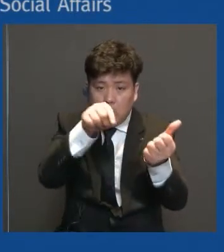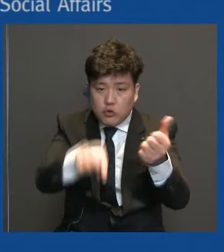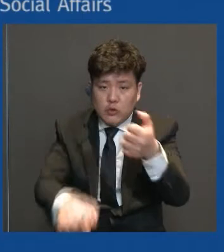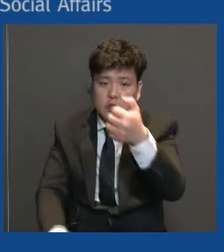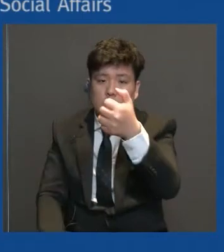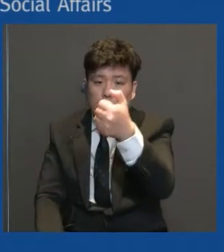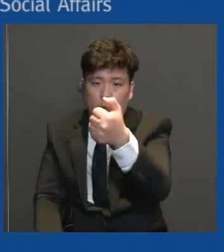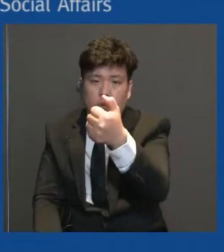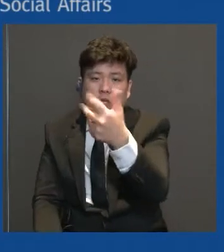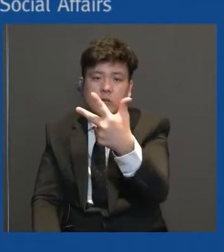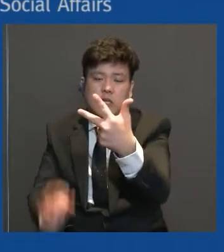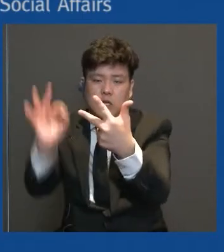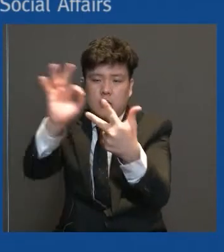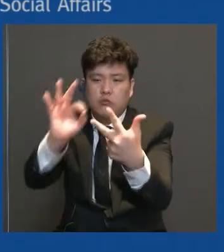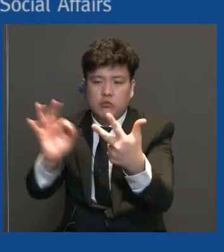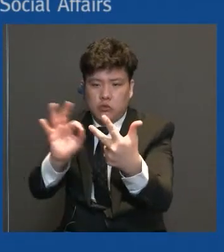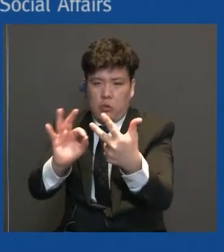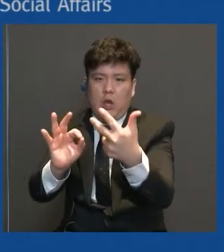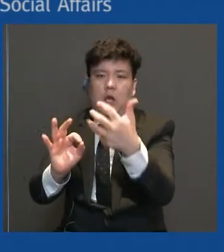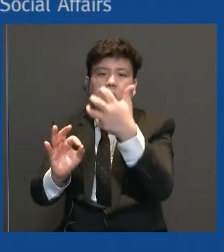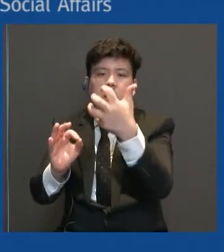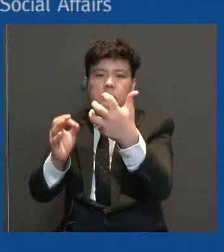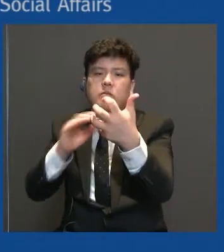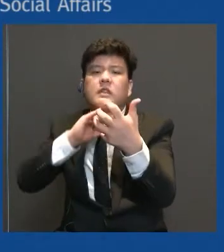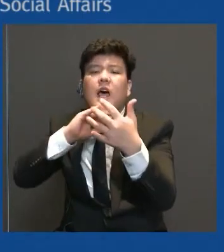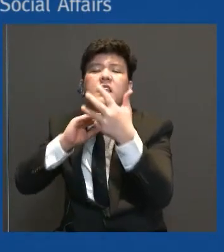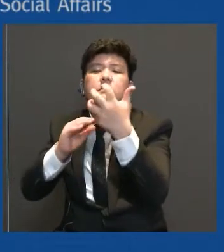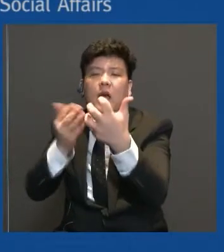10 confirmed cases are death cases.